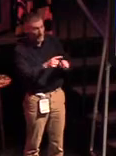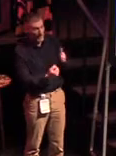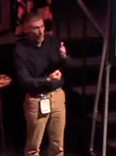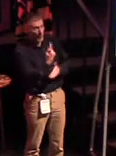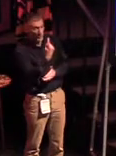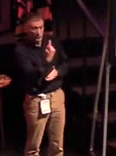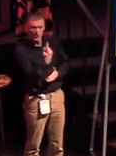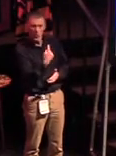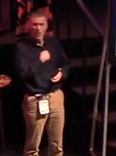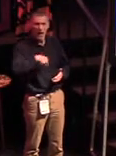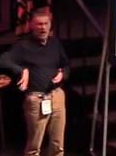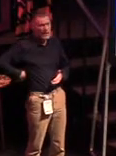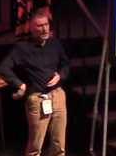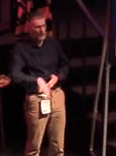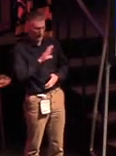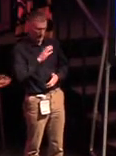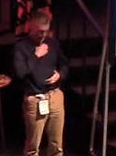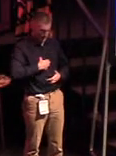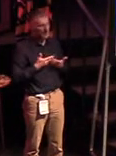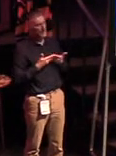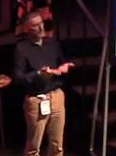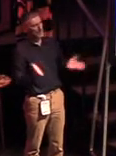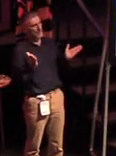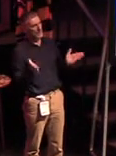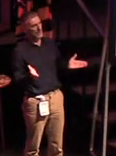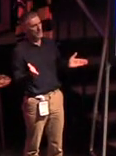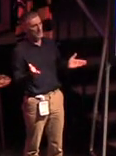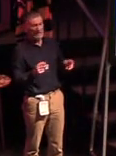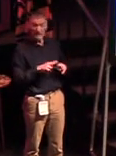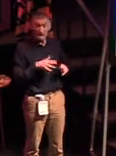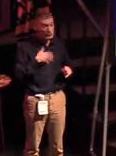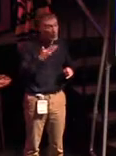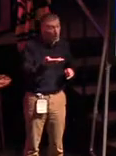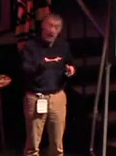life experiences, particularly when you've been served sour lemons.